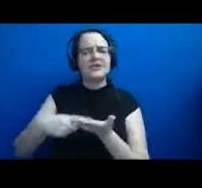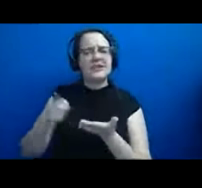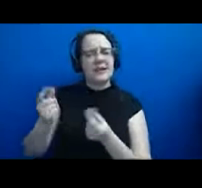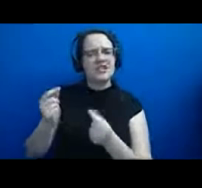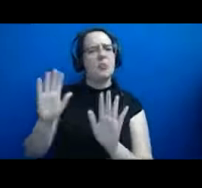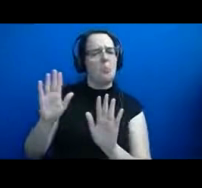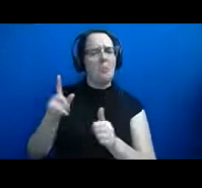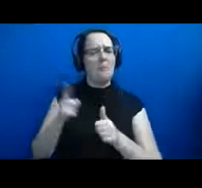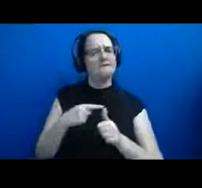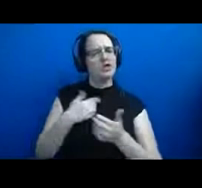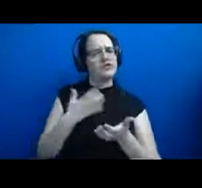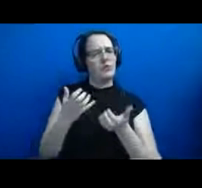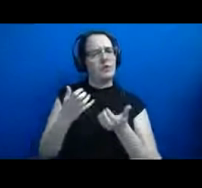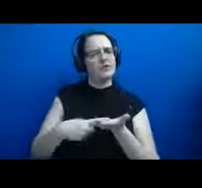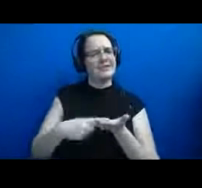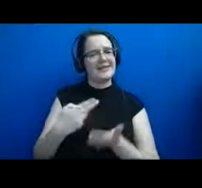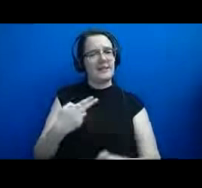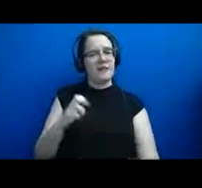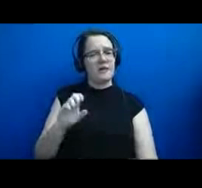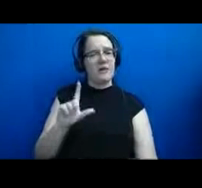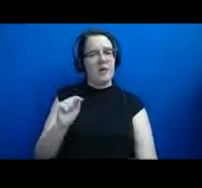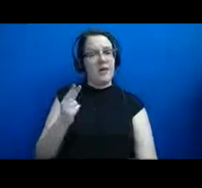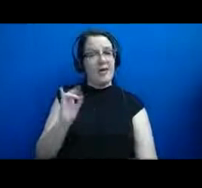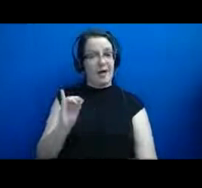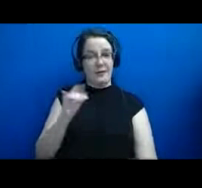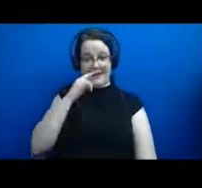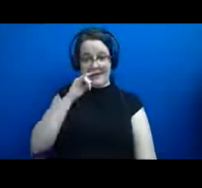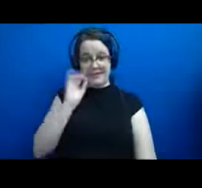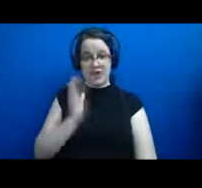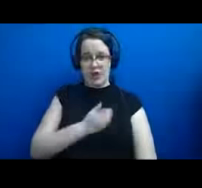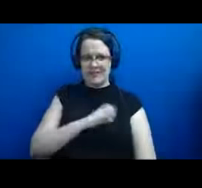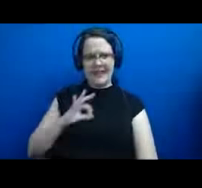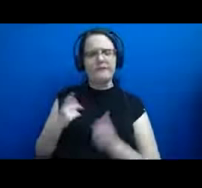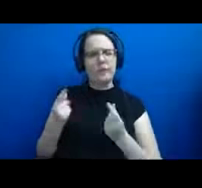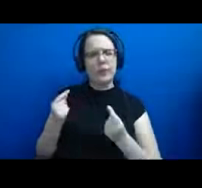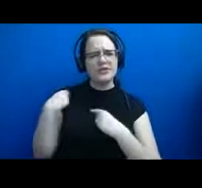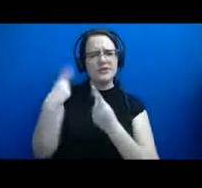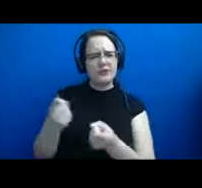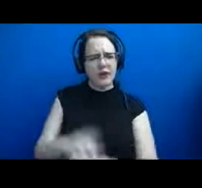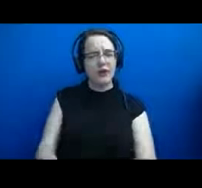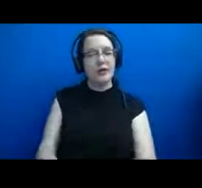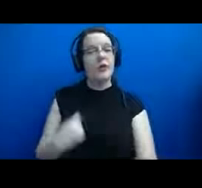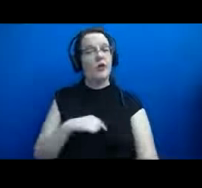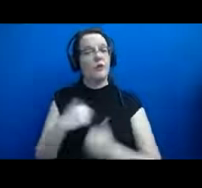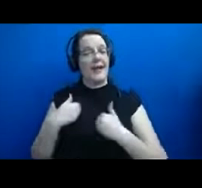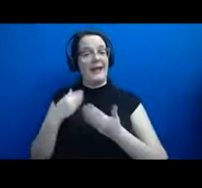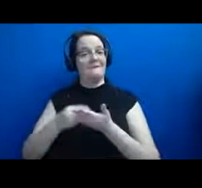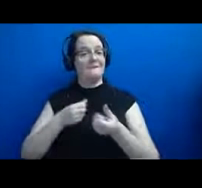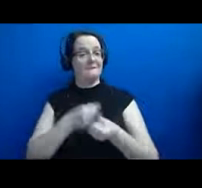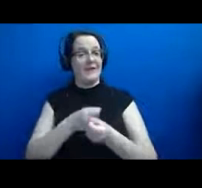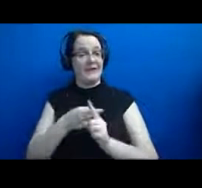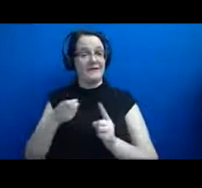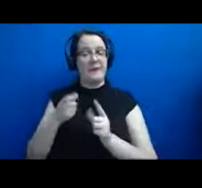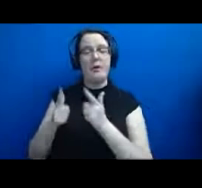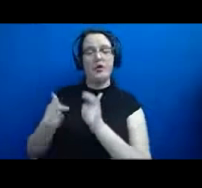Kids staff have been doing in schools. So we currently have funding through the Greater Rochester Health Foundation and through